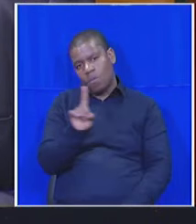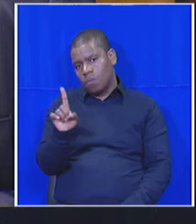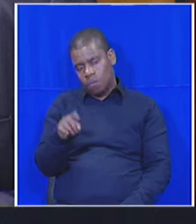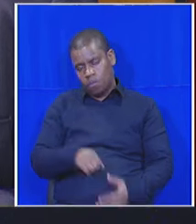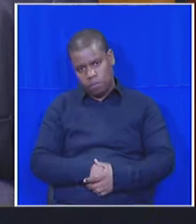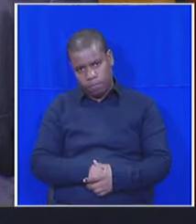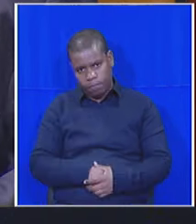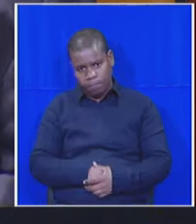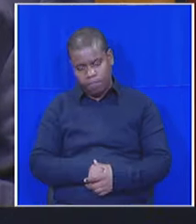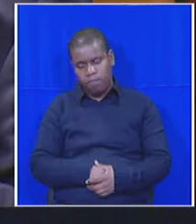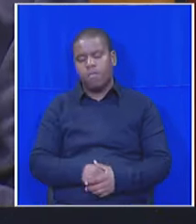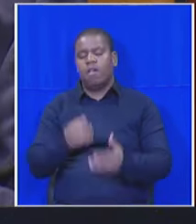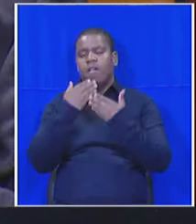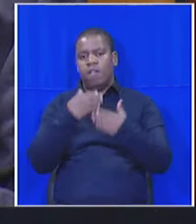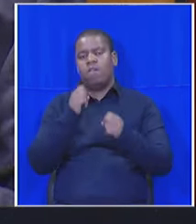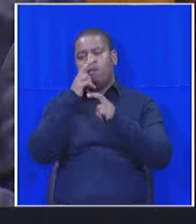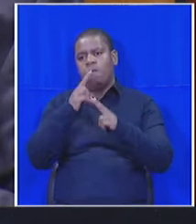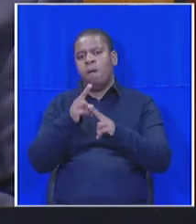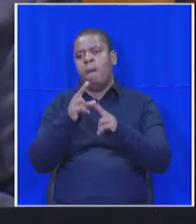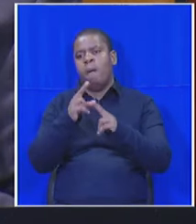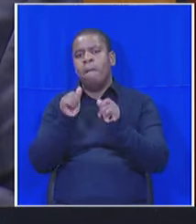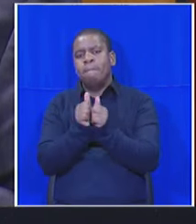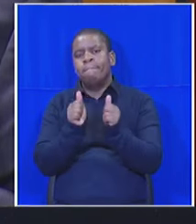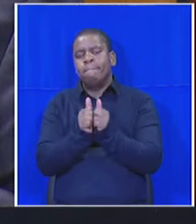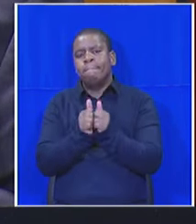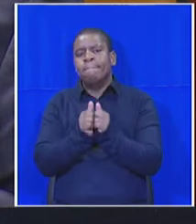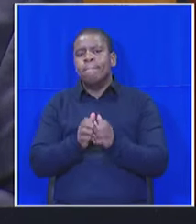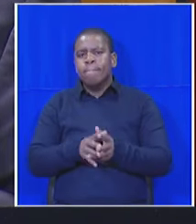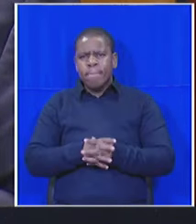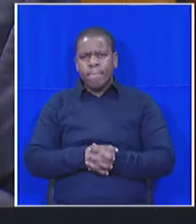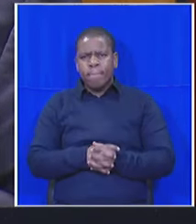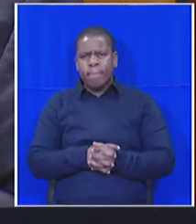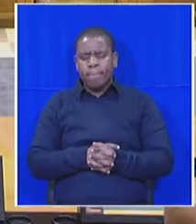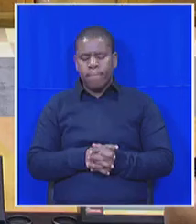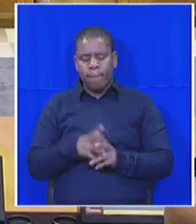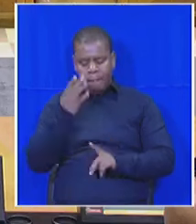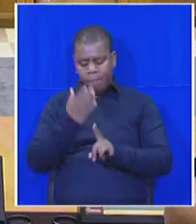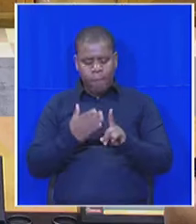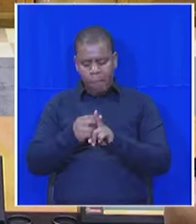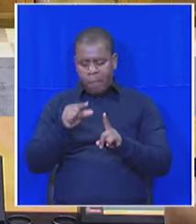Thank you, honourable members. Don't do that. Honourable member, honourable Groenewald.